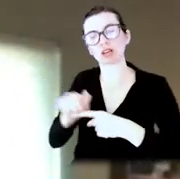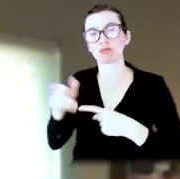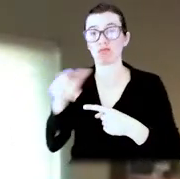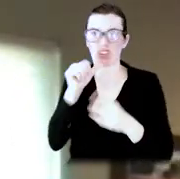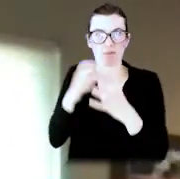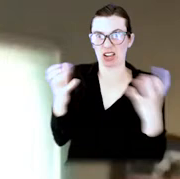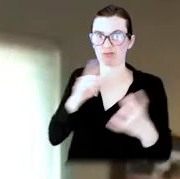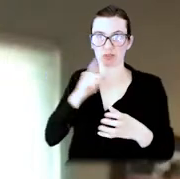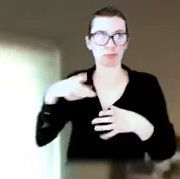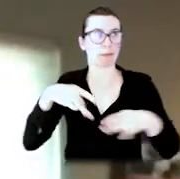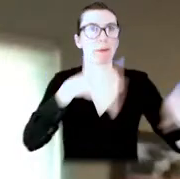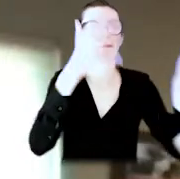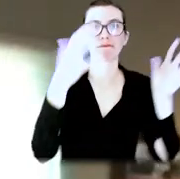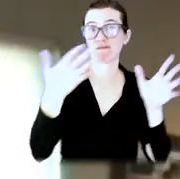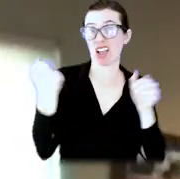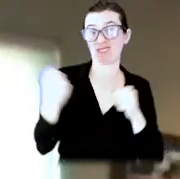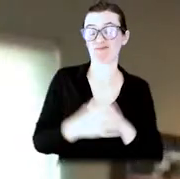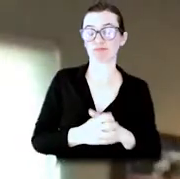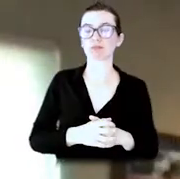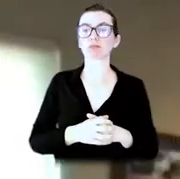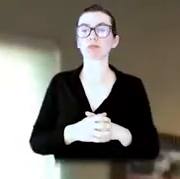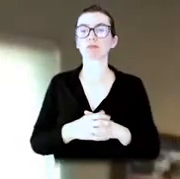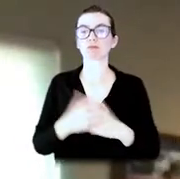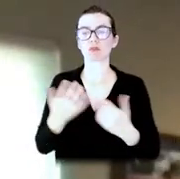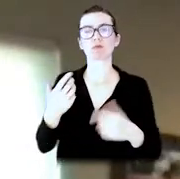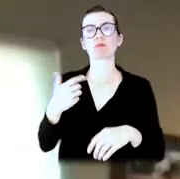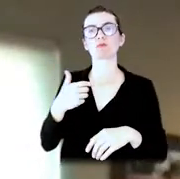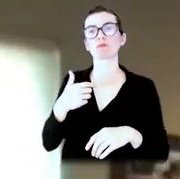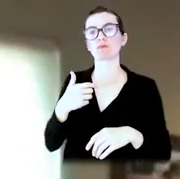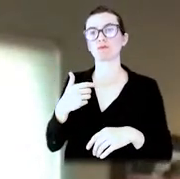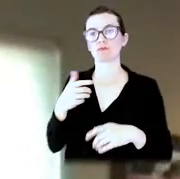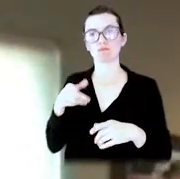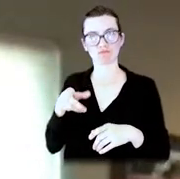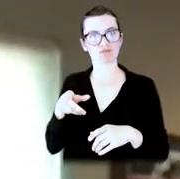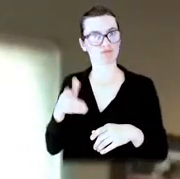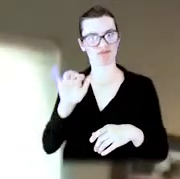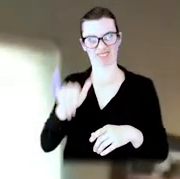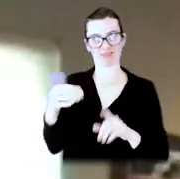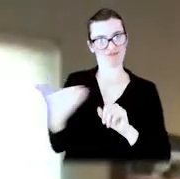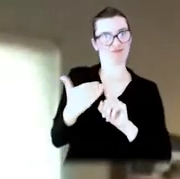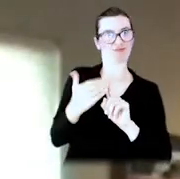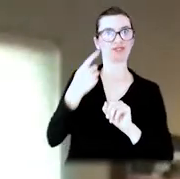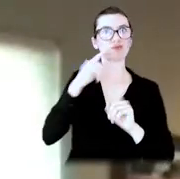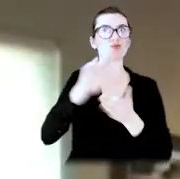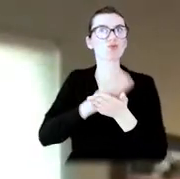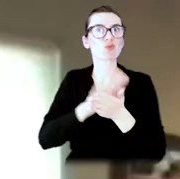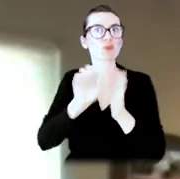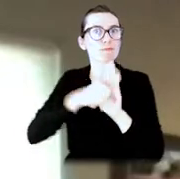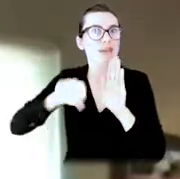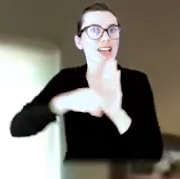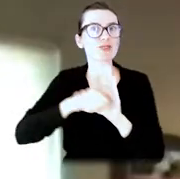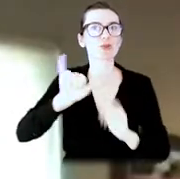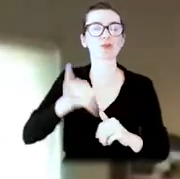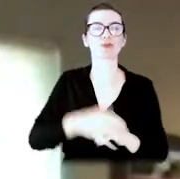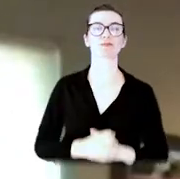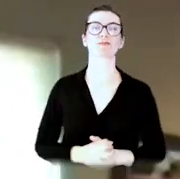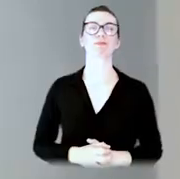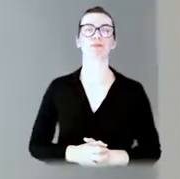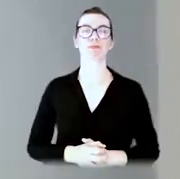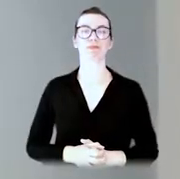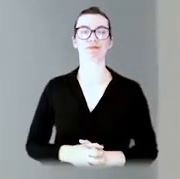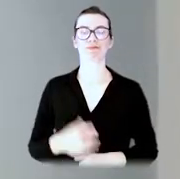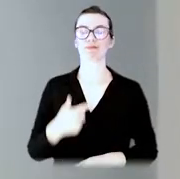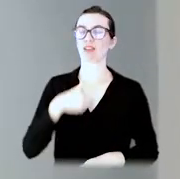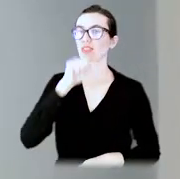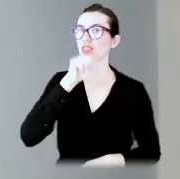very fast. And so I would alert her to the school bell too. I love that. And I love that it gives you some sense